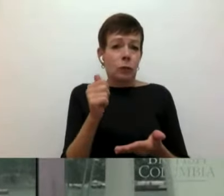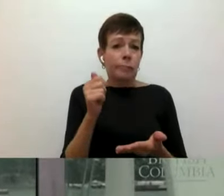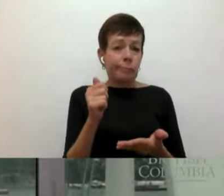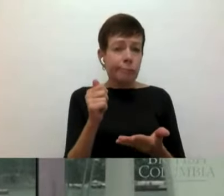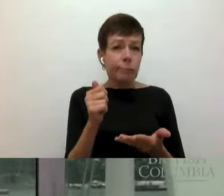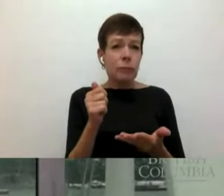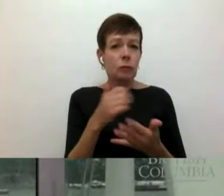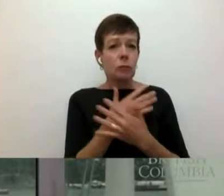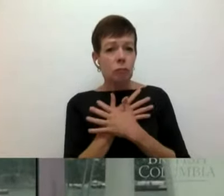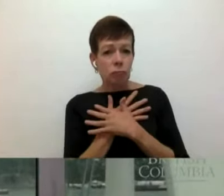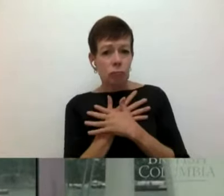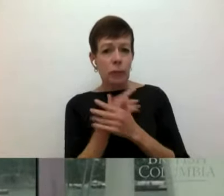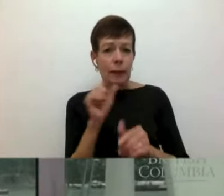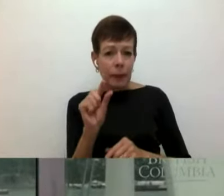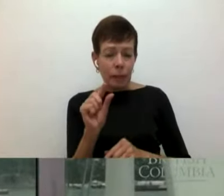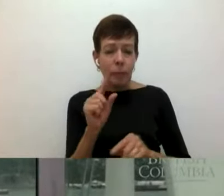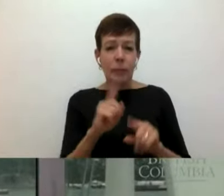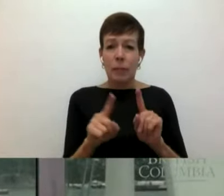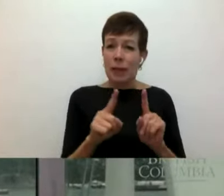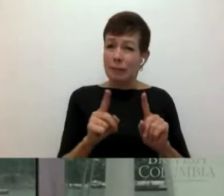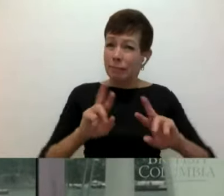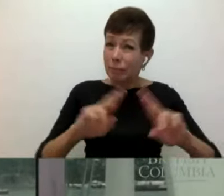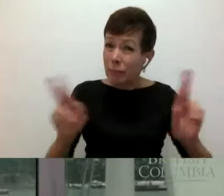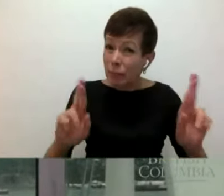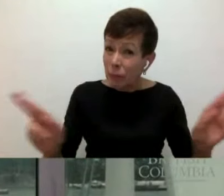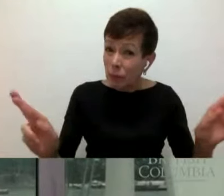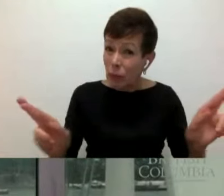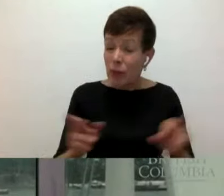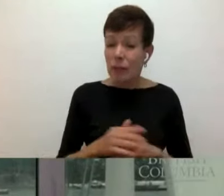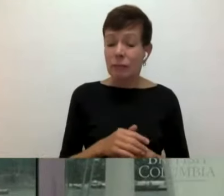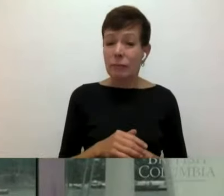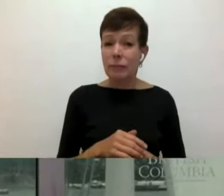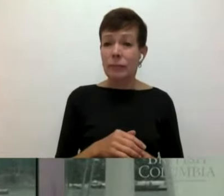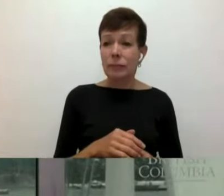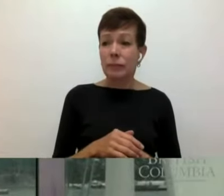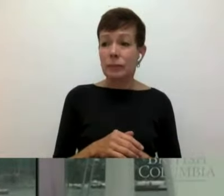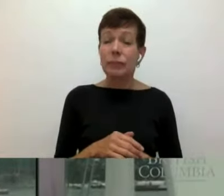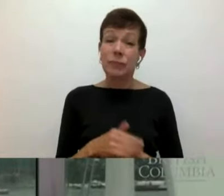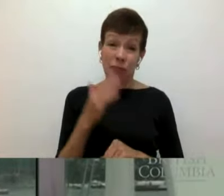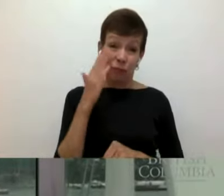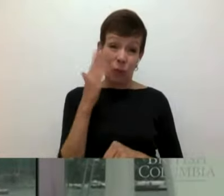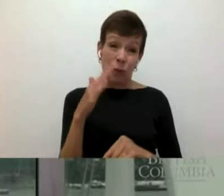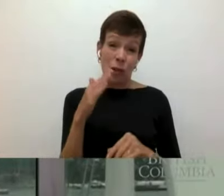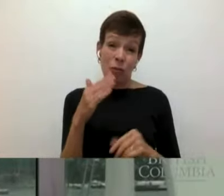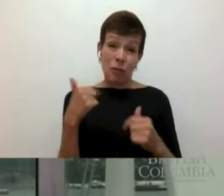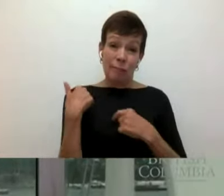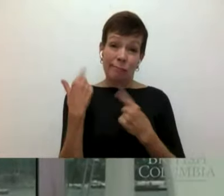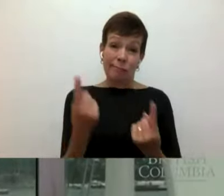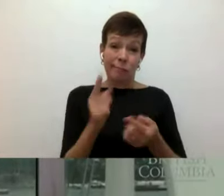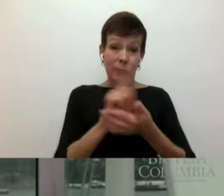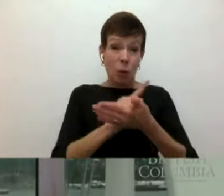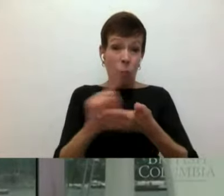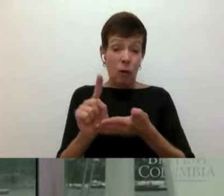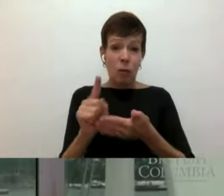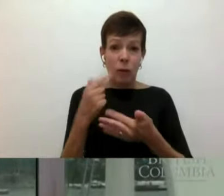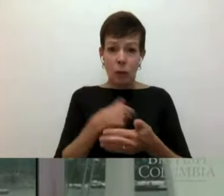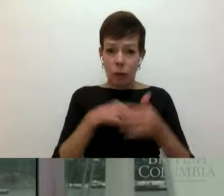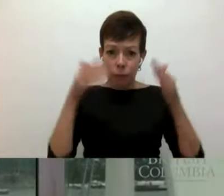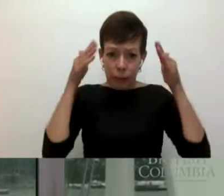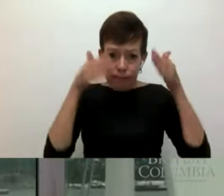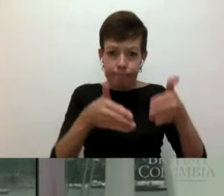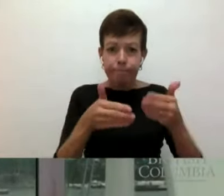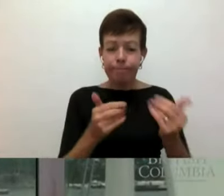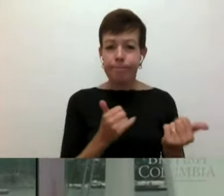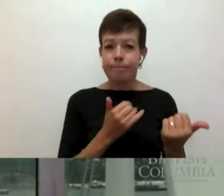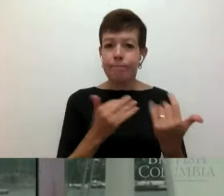reprieve, we still ask everyone throughout British Columbia to remain prepared. Despite the fact that wildfires dominated